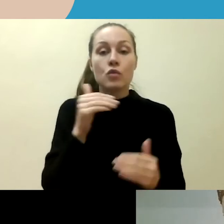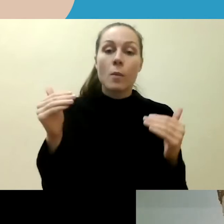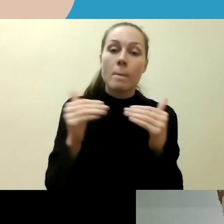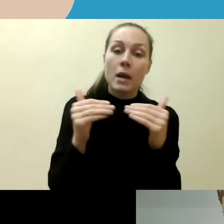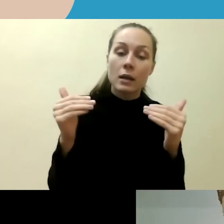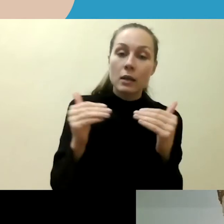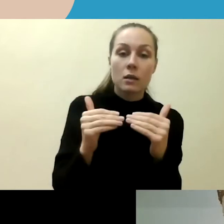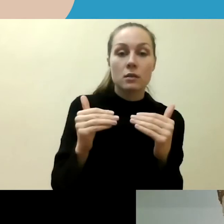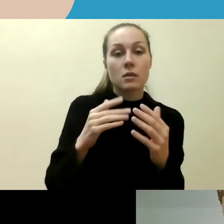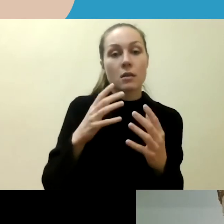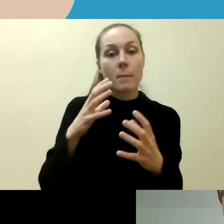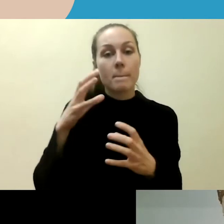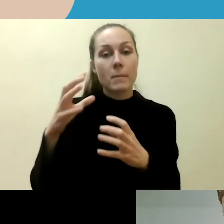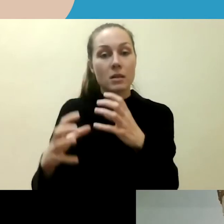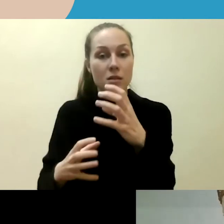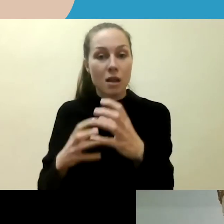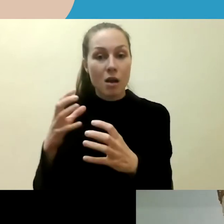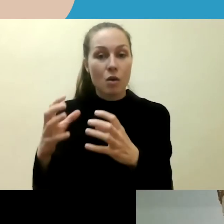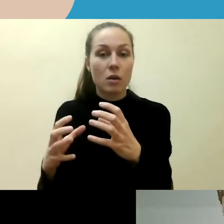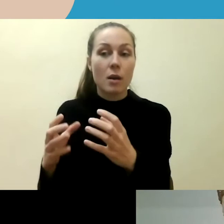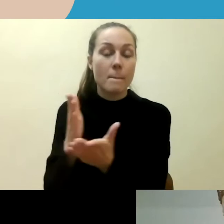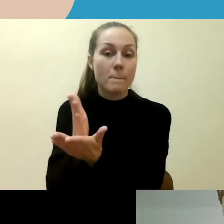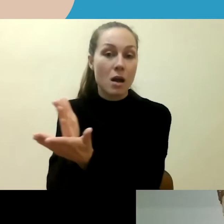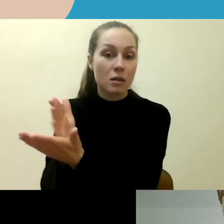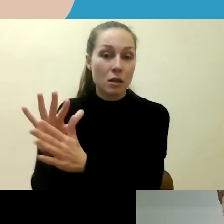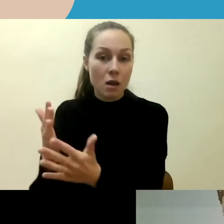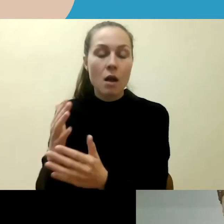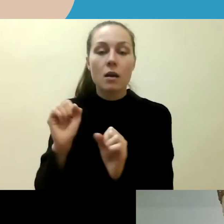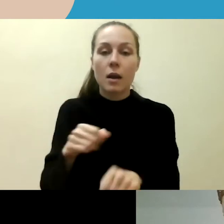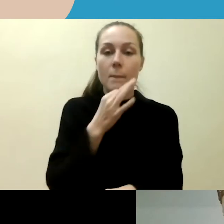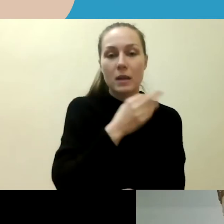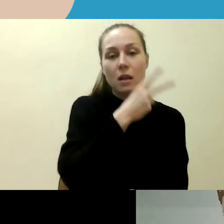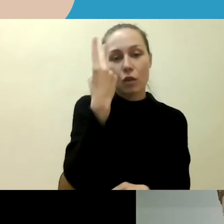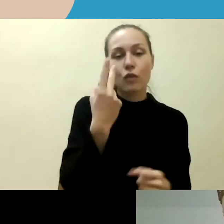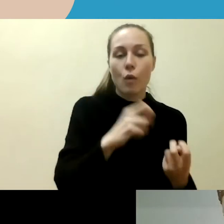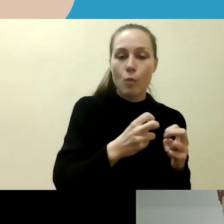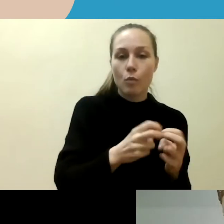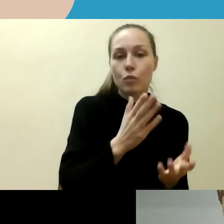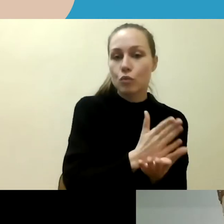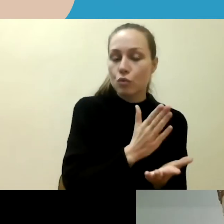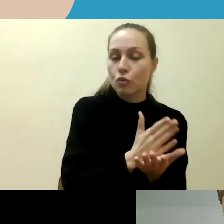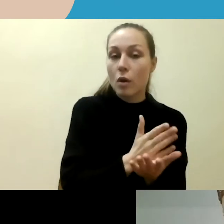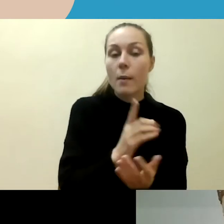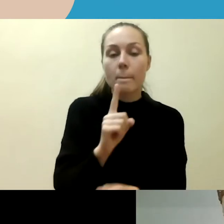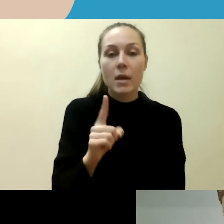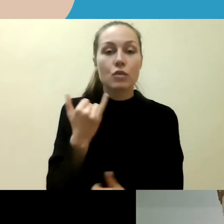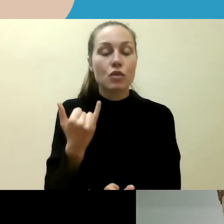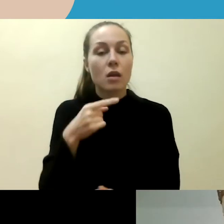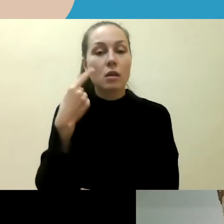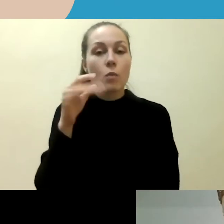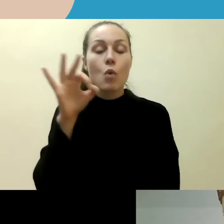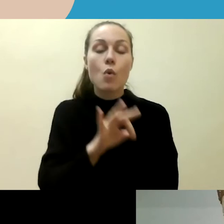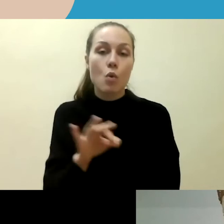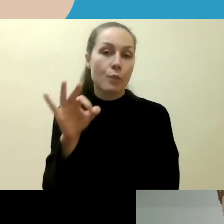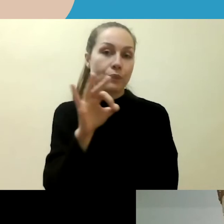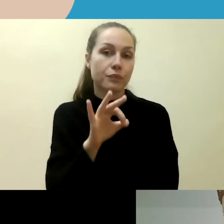criterion of hate is quite often omitted. Of course, we can criticize